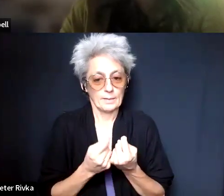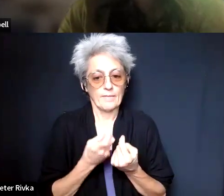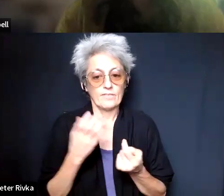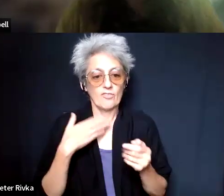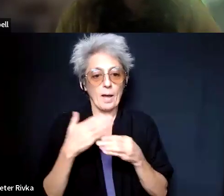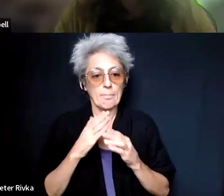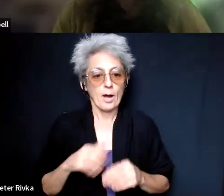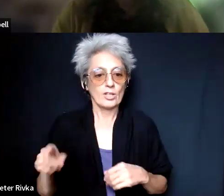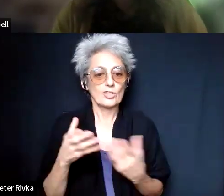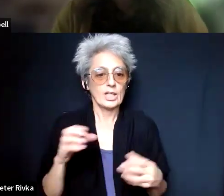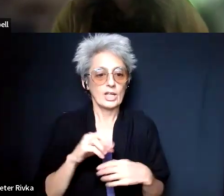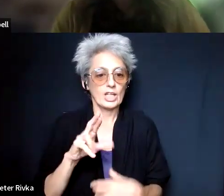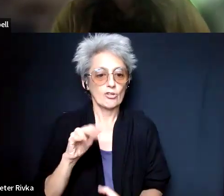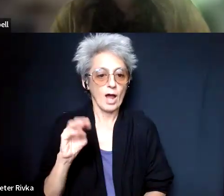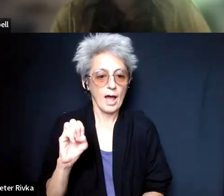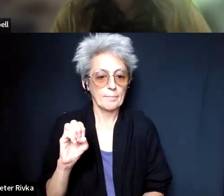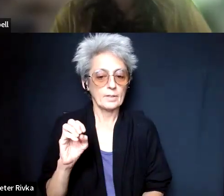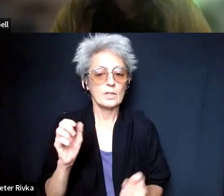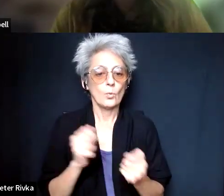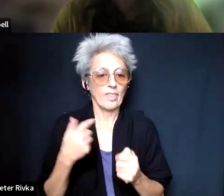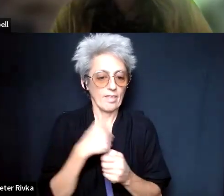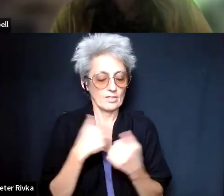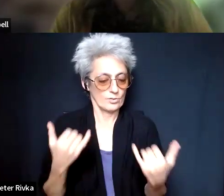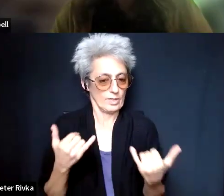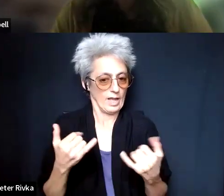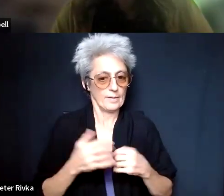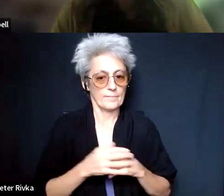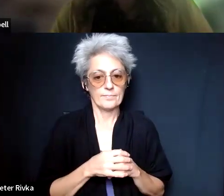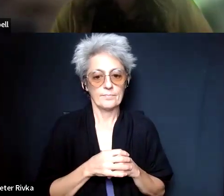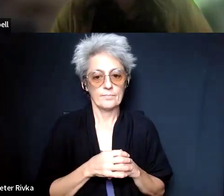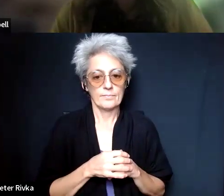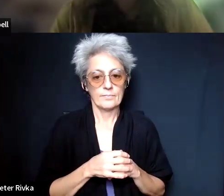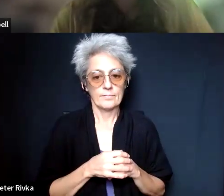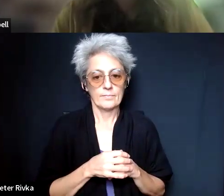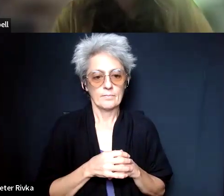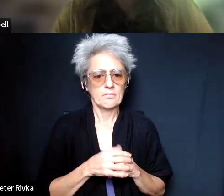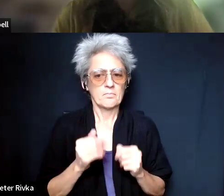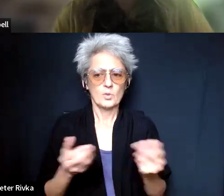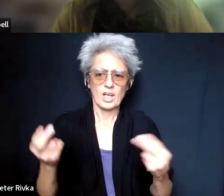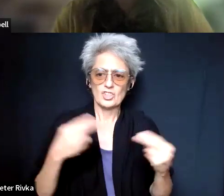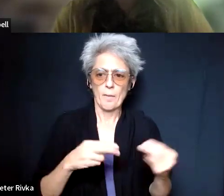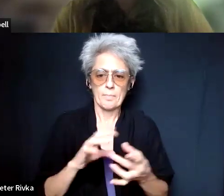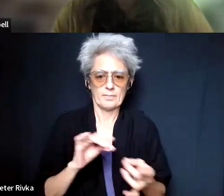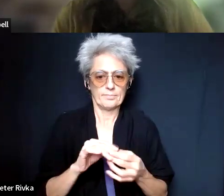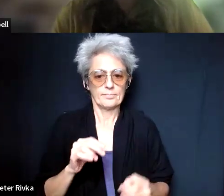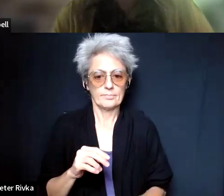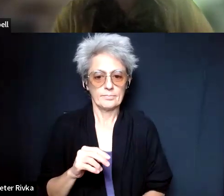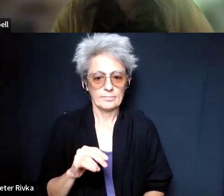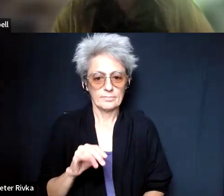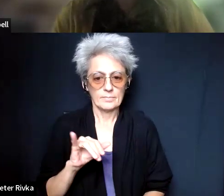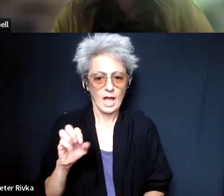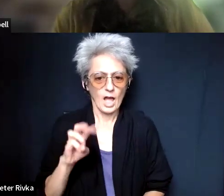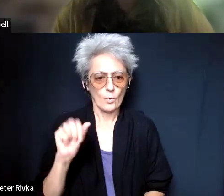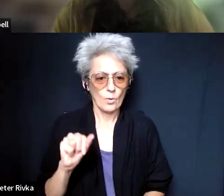crime, are here with us today. So feel free to jump in. Iowa USET has been taking part for the past